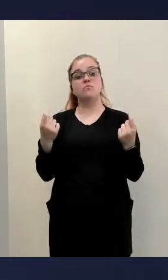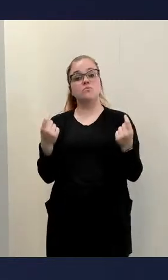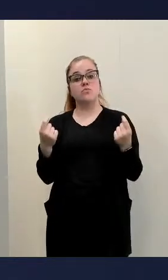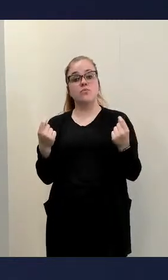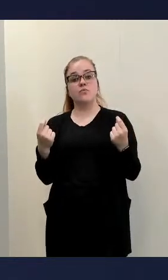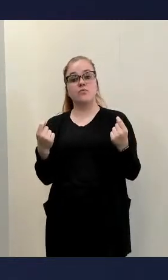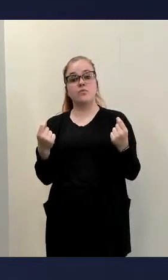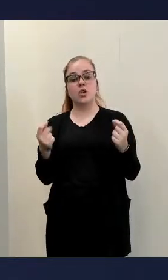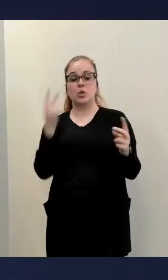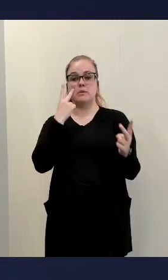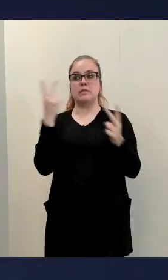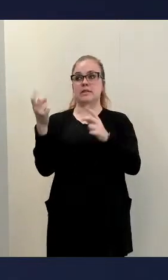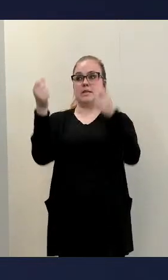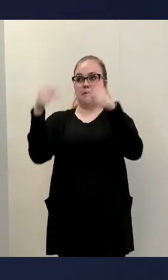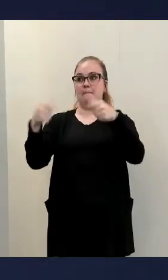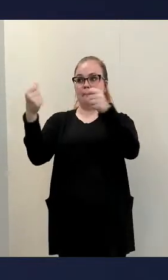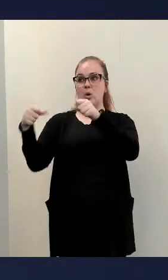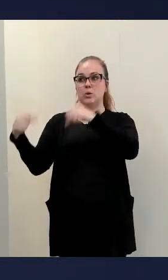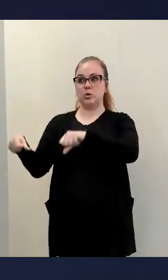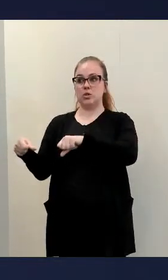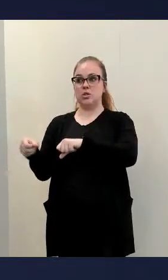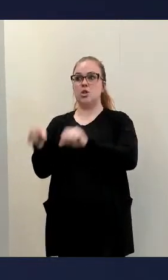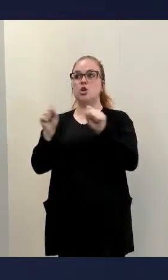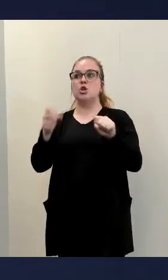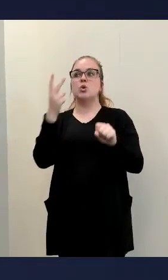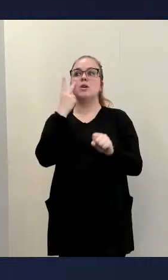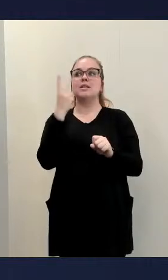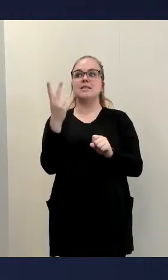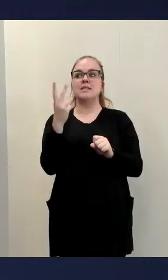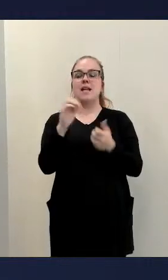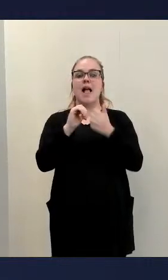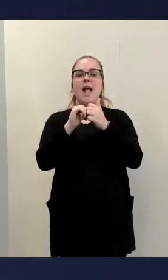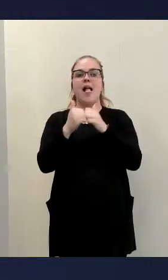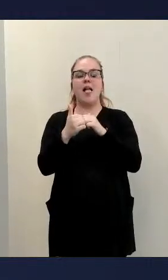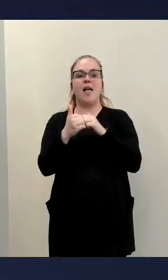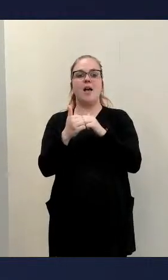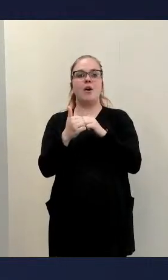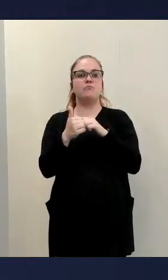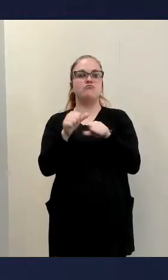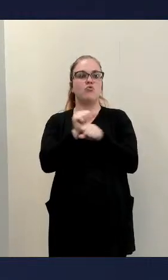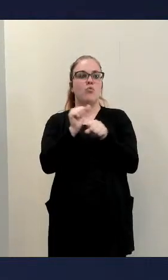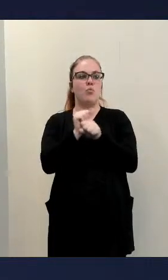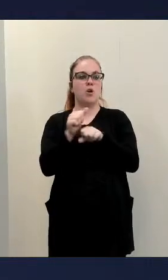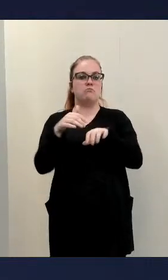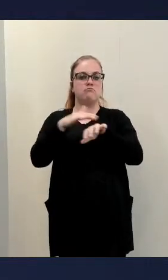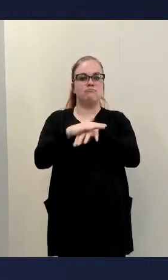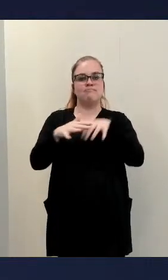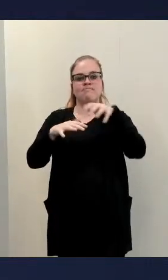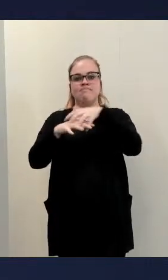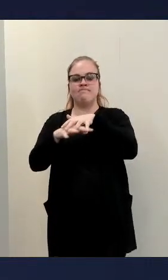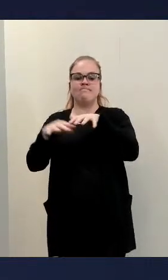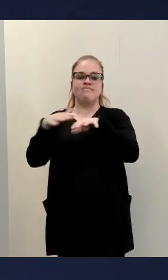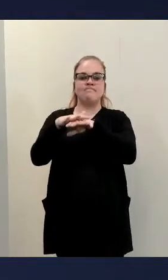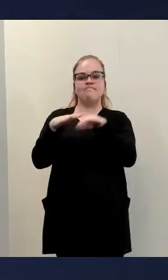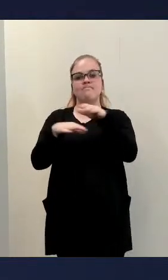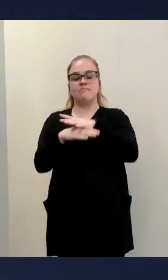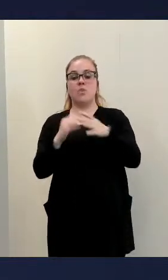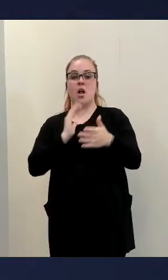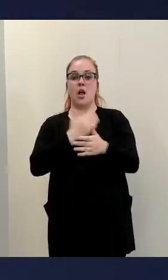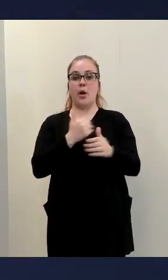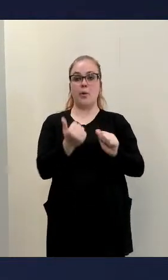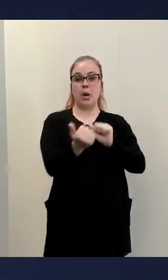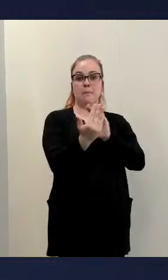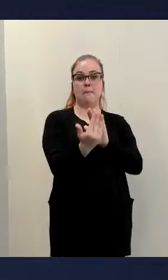when you look at these posters, you will be able to see how the work overlays and overlaps. We took an approach